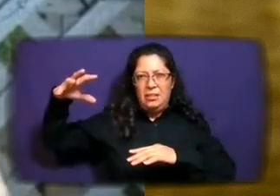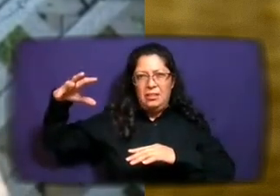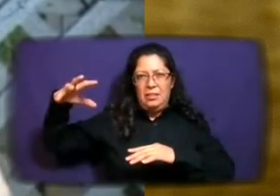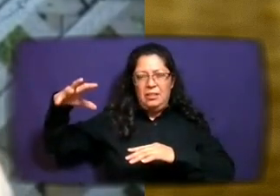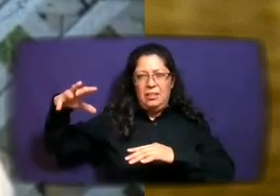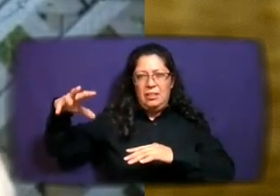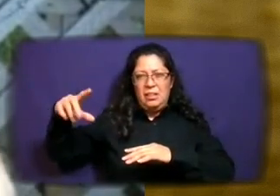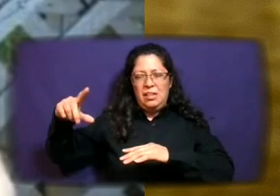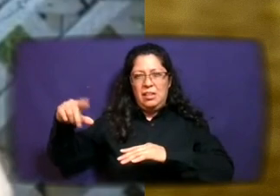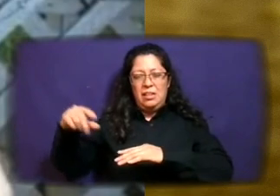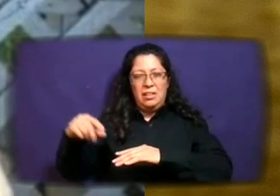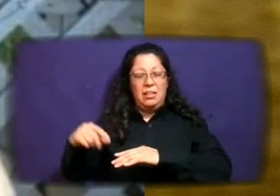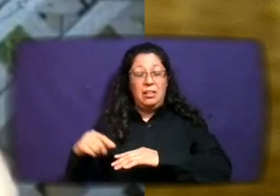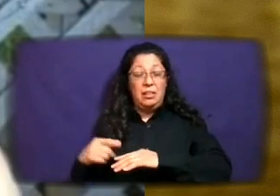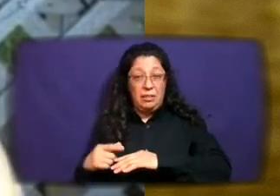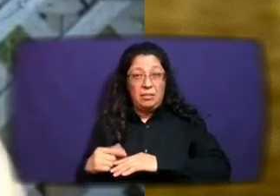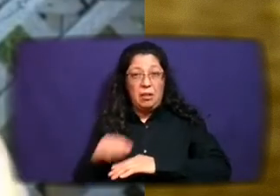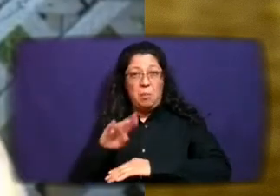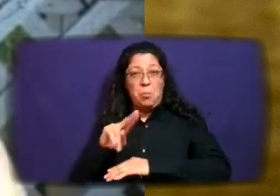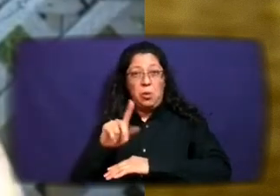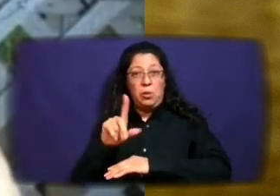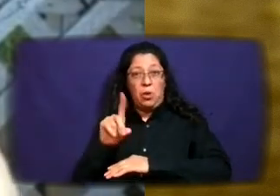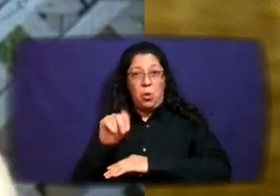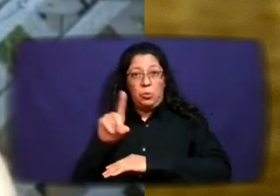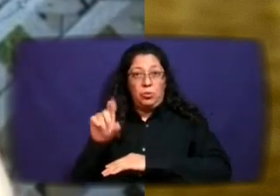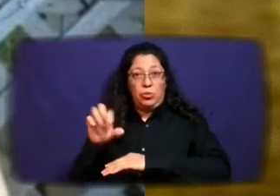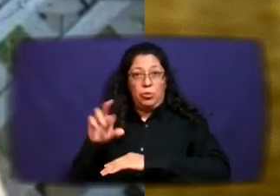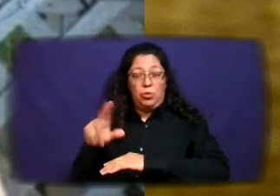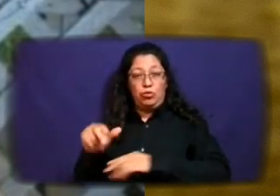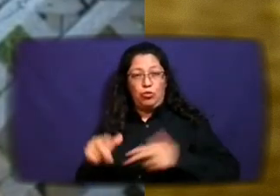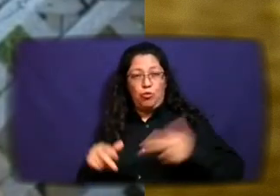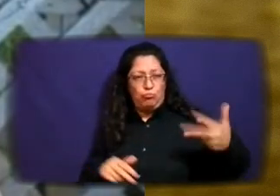The bulldozers tore down the fence to the farm,